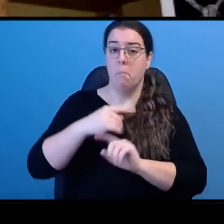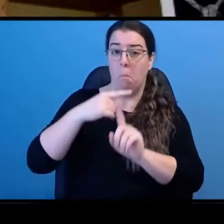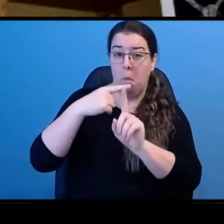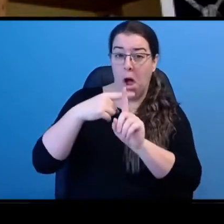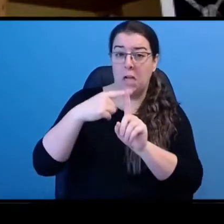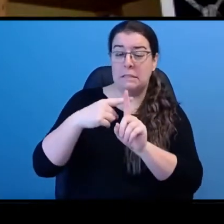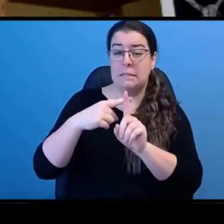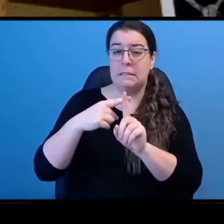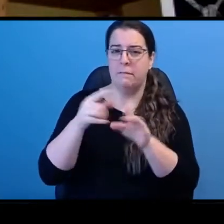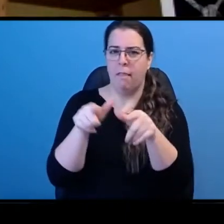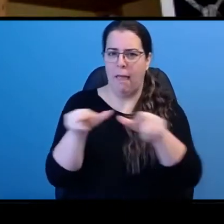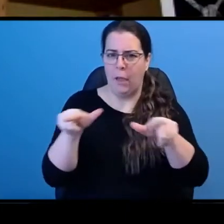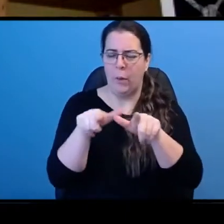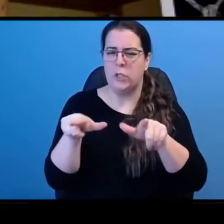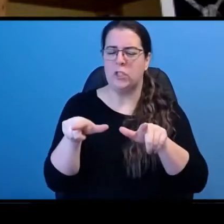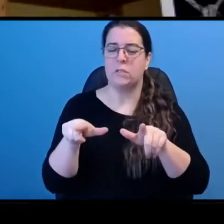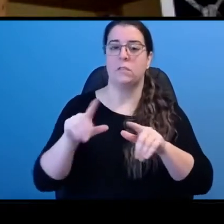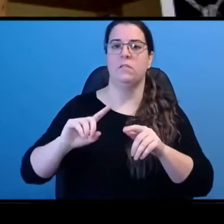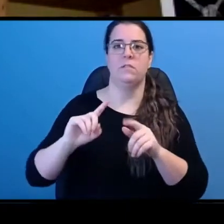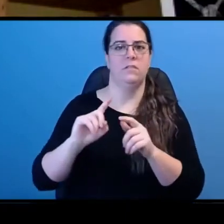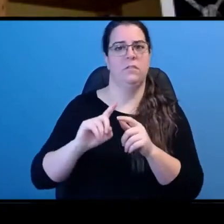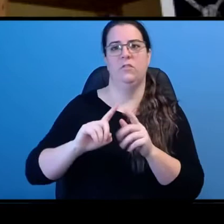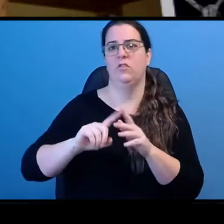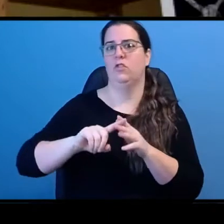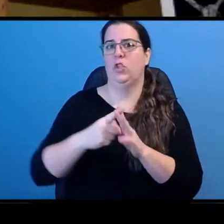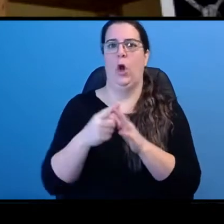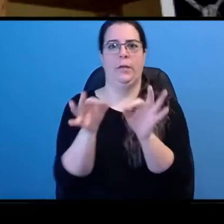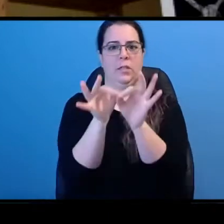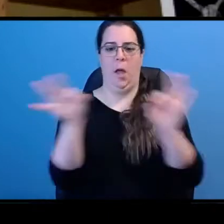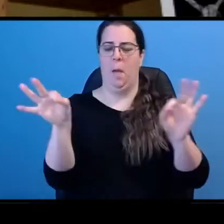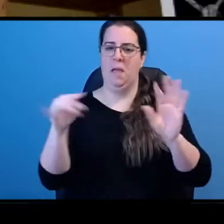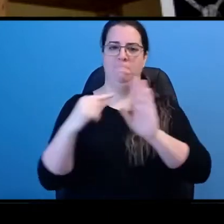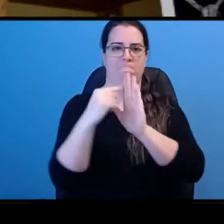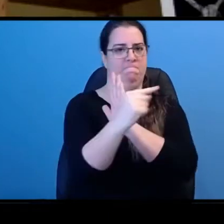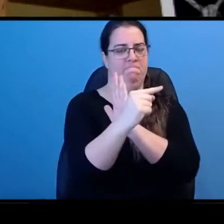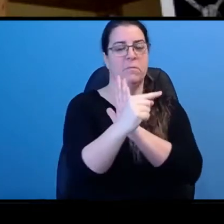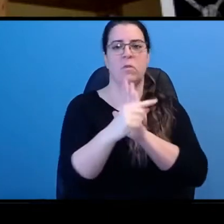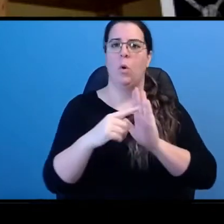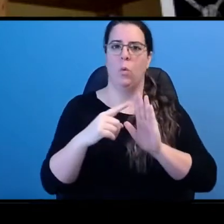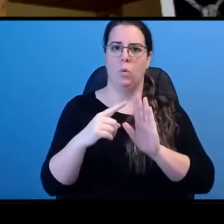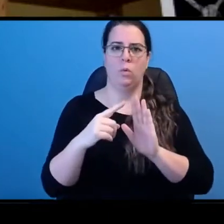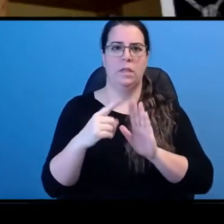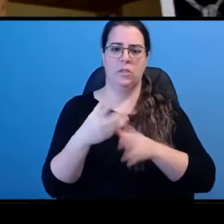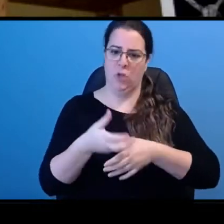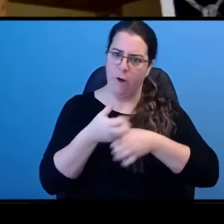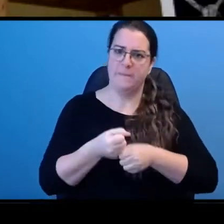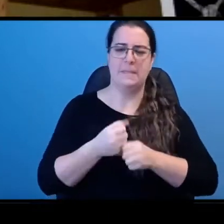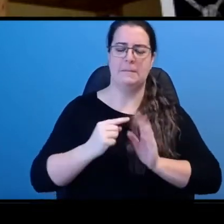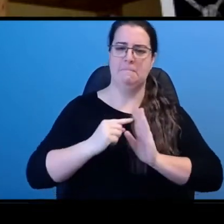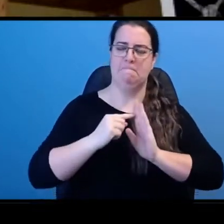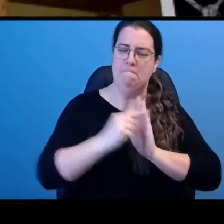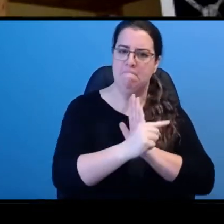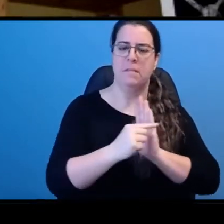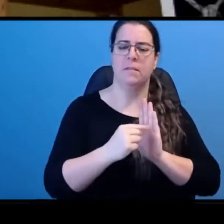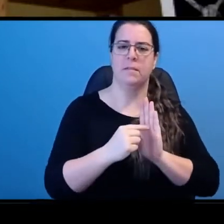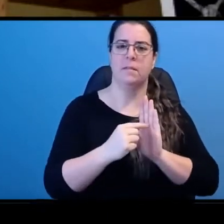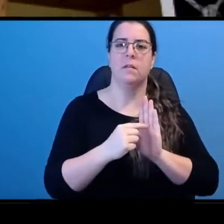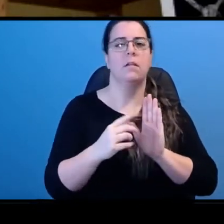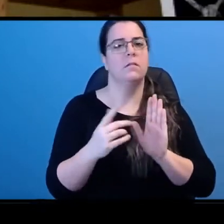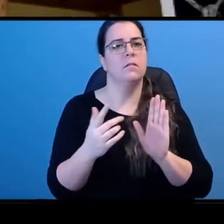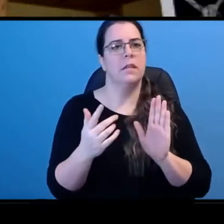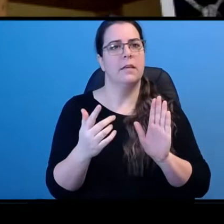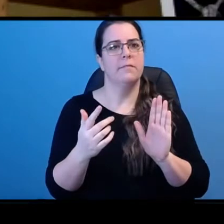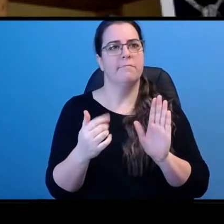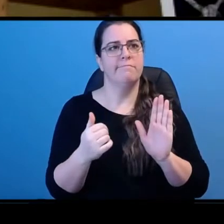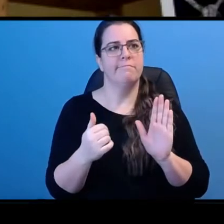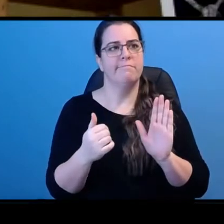initial statement. Like you said, you want to start strong and start confident. And one thing that surprised me, but is